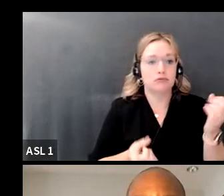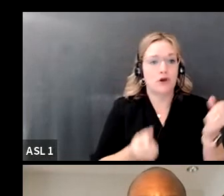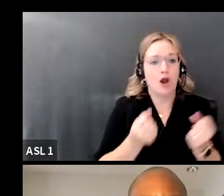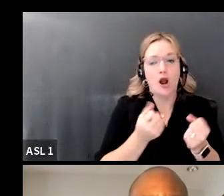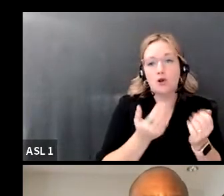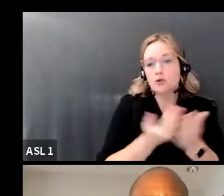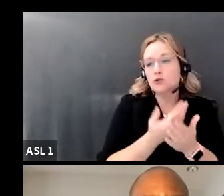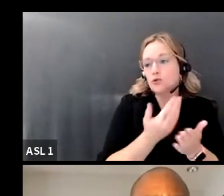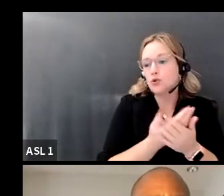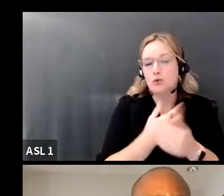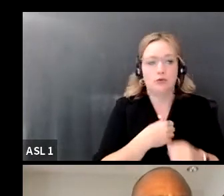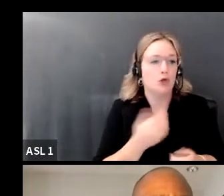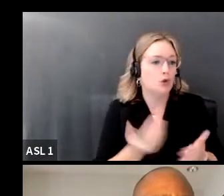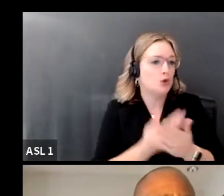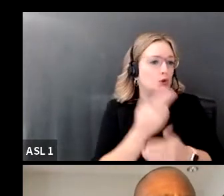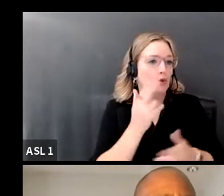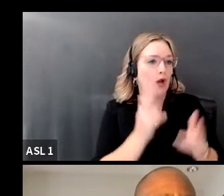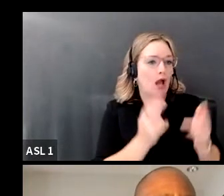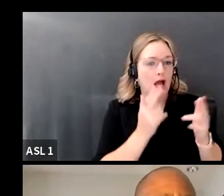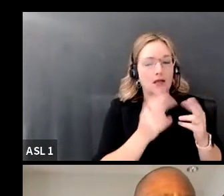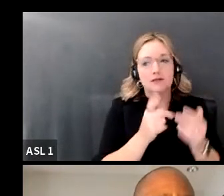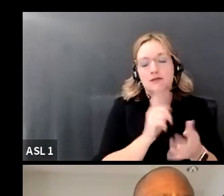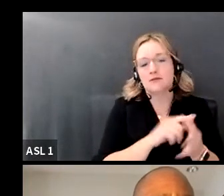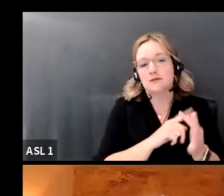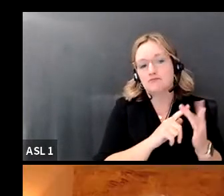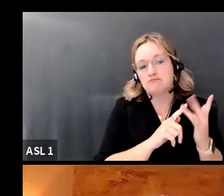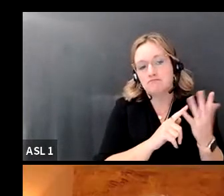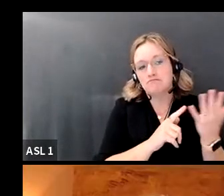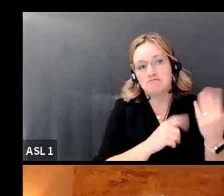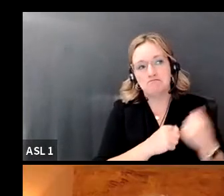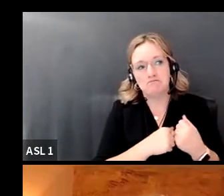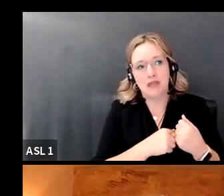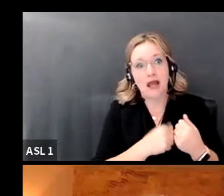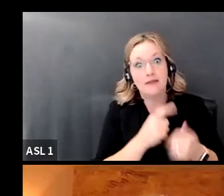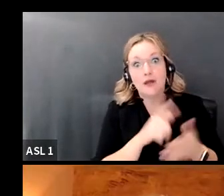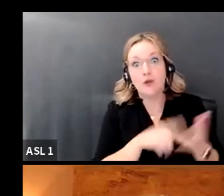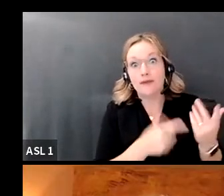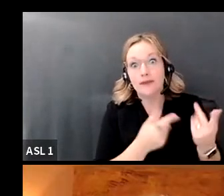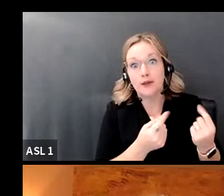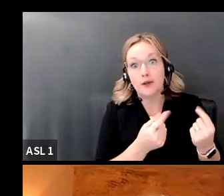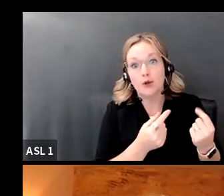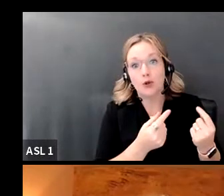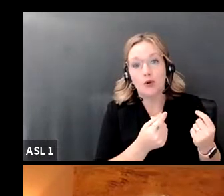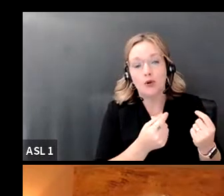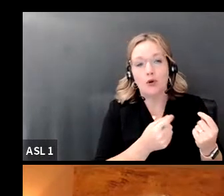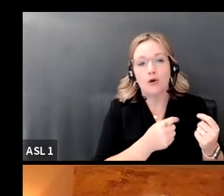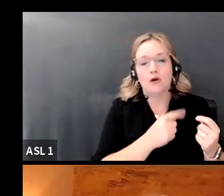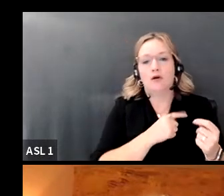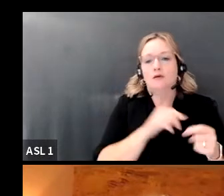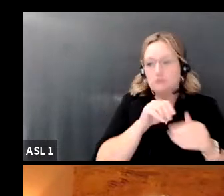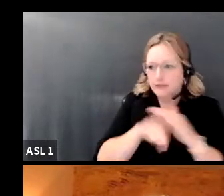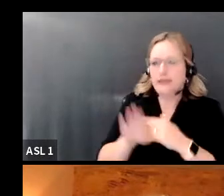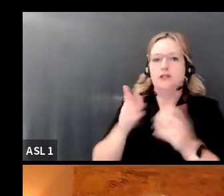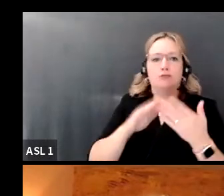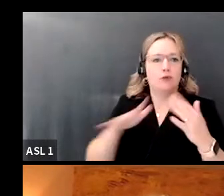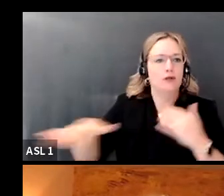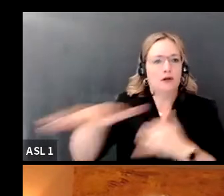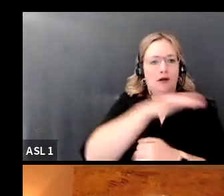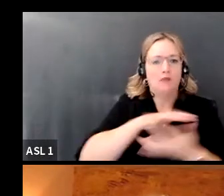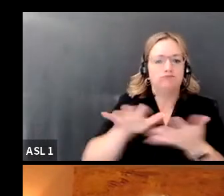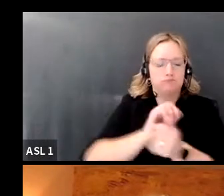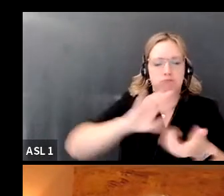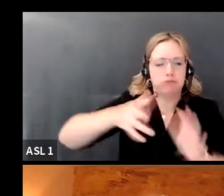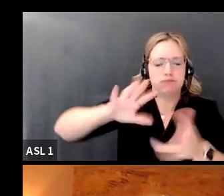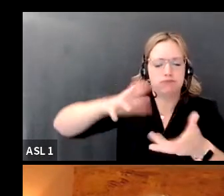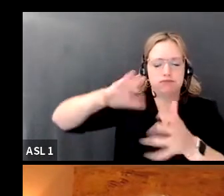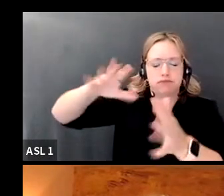firearms and what they do with those equipments they go back in our communities and they start causing problems so this is why